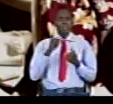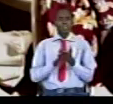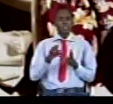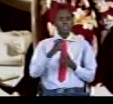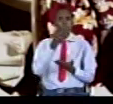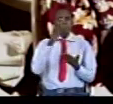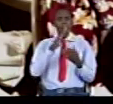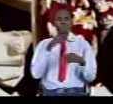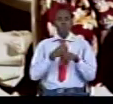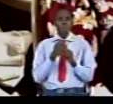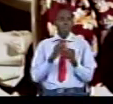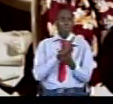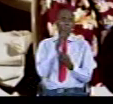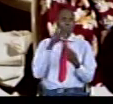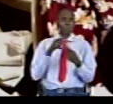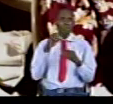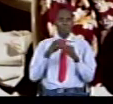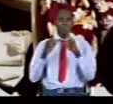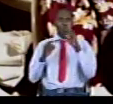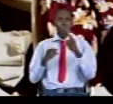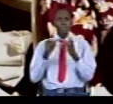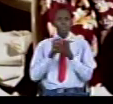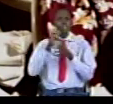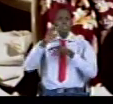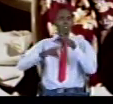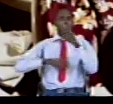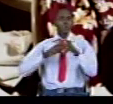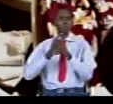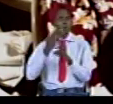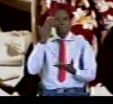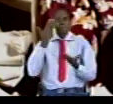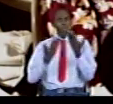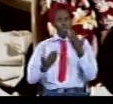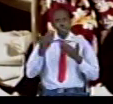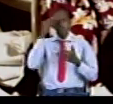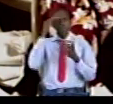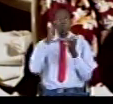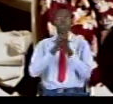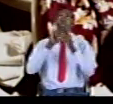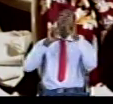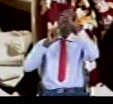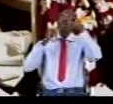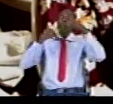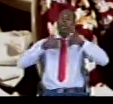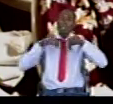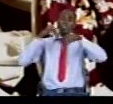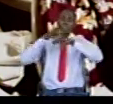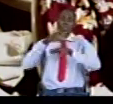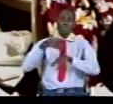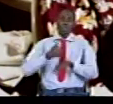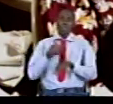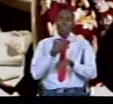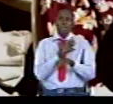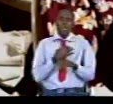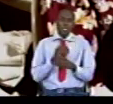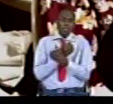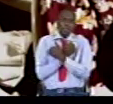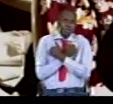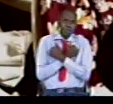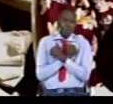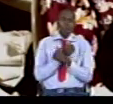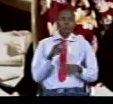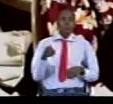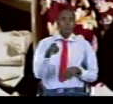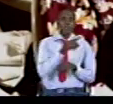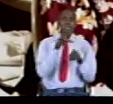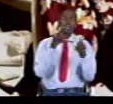one, and that the world may know that thou hast sent me and hast loved them as thou hast loved